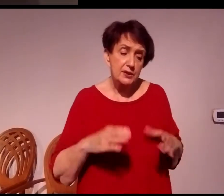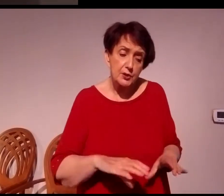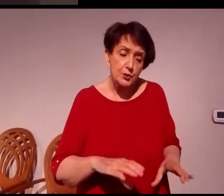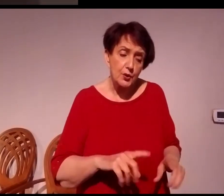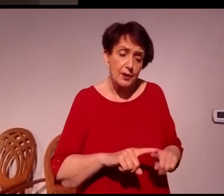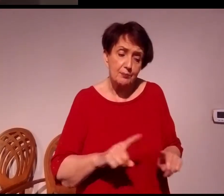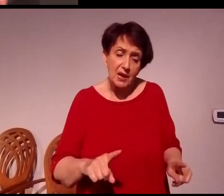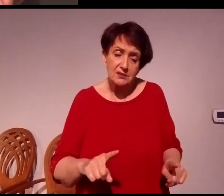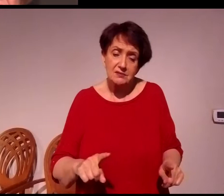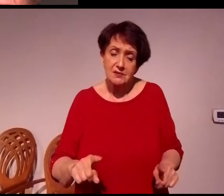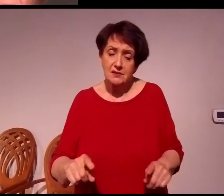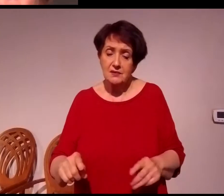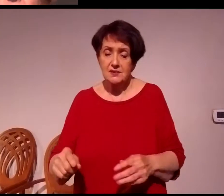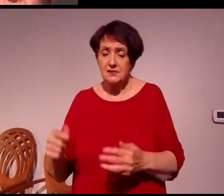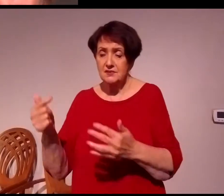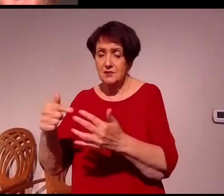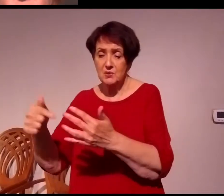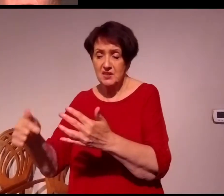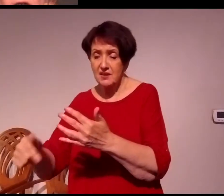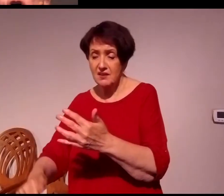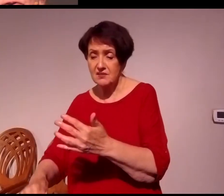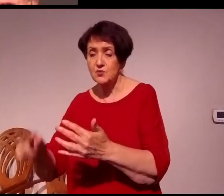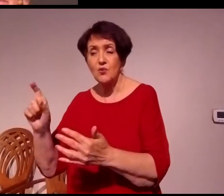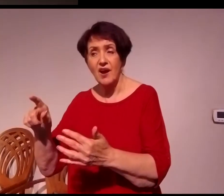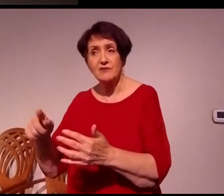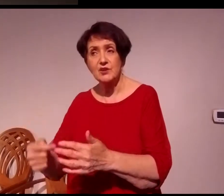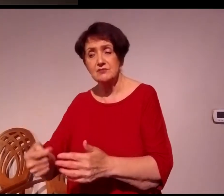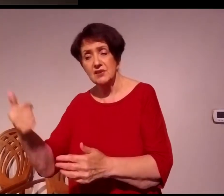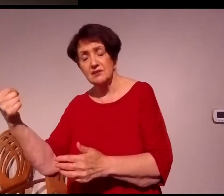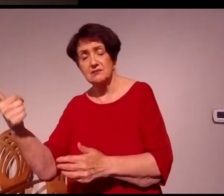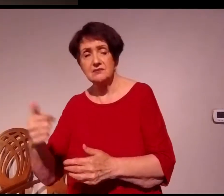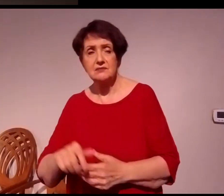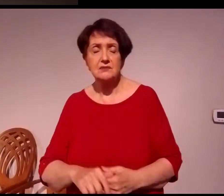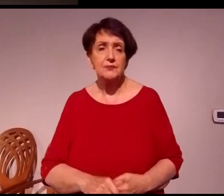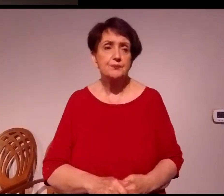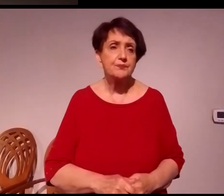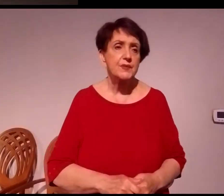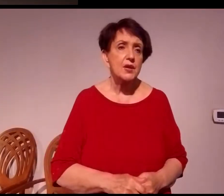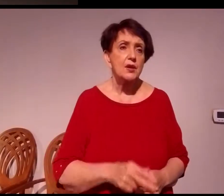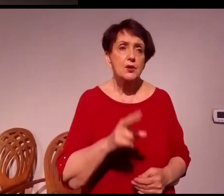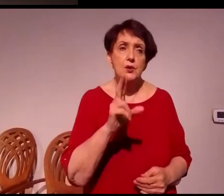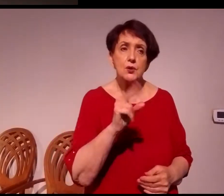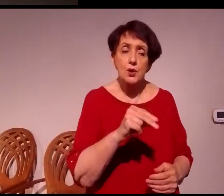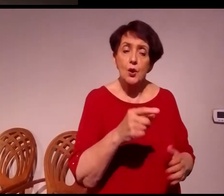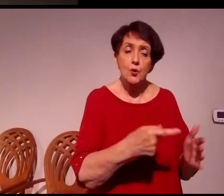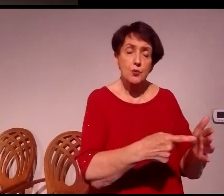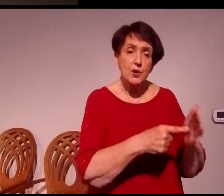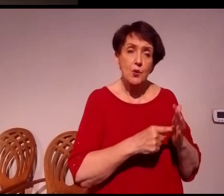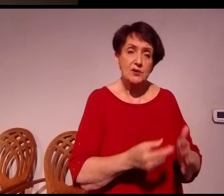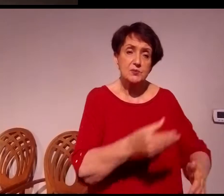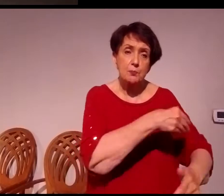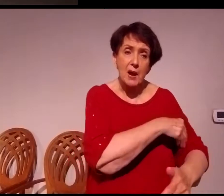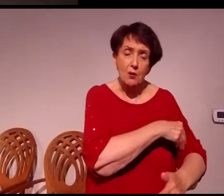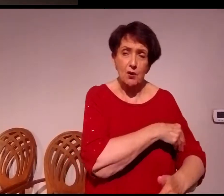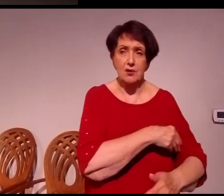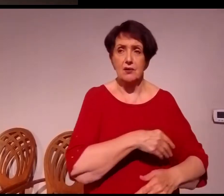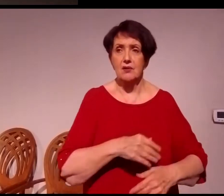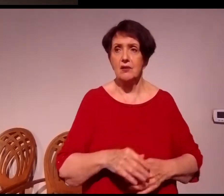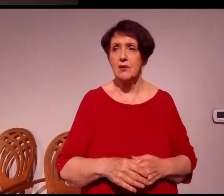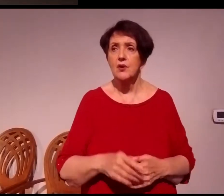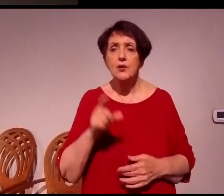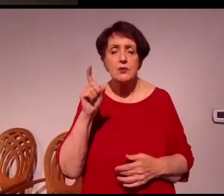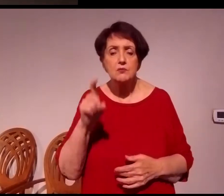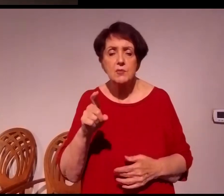that outwardly, we can begin to say that within ourselves. No requires power. It requires us to